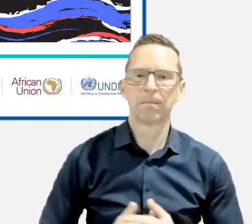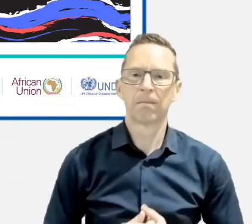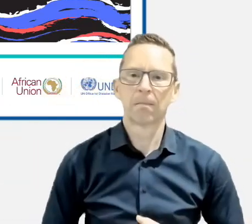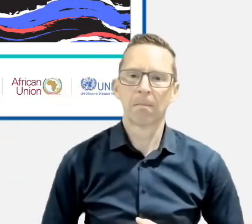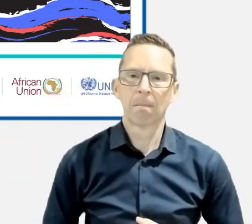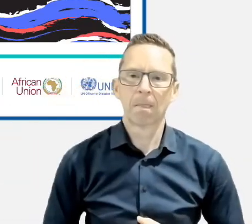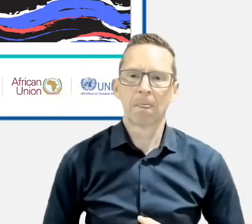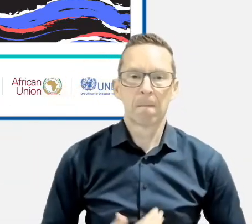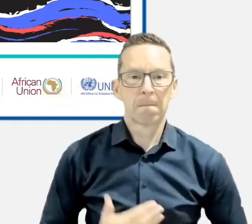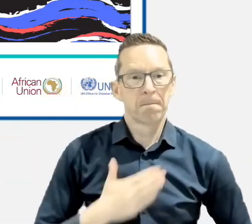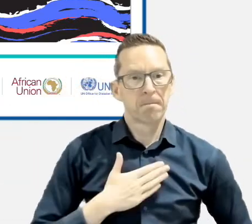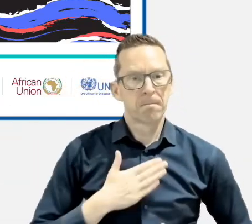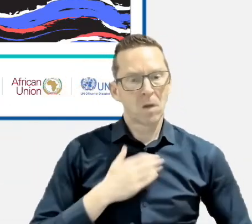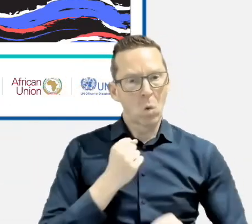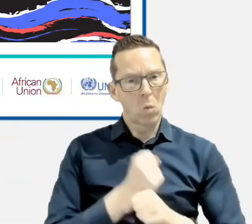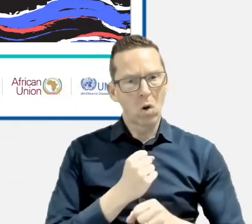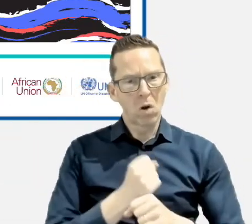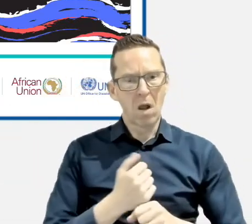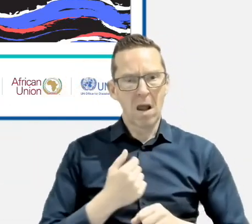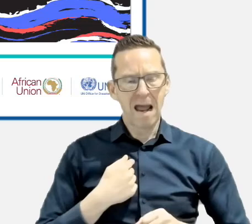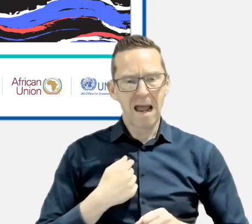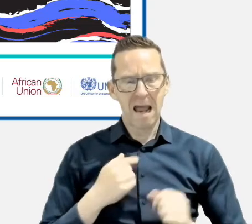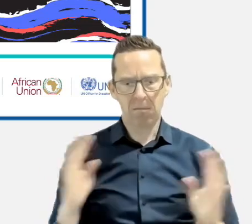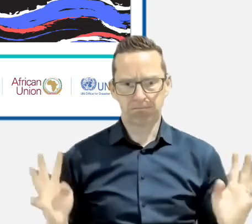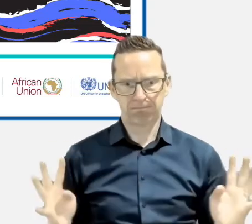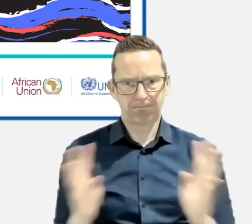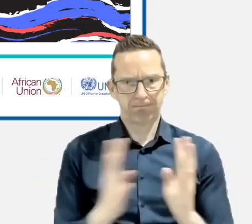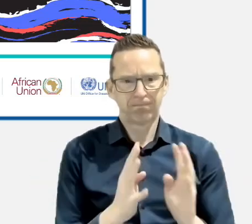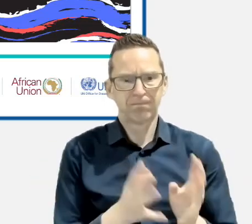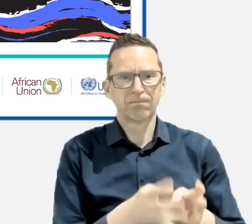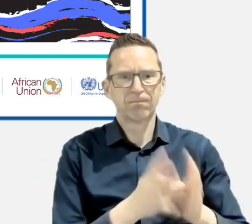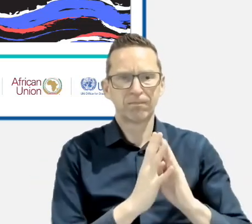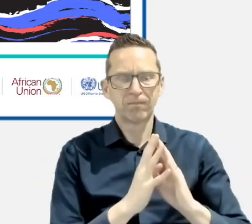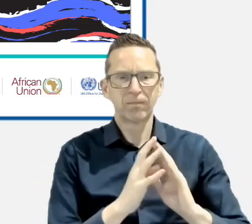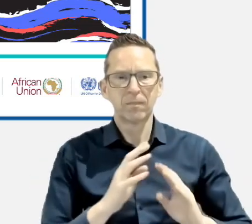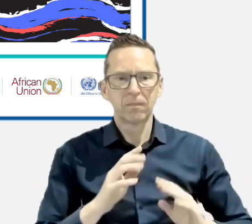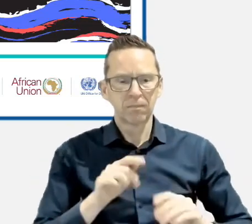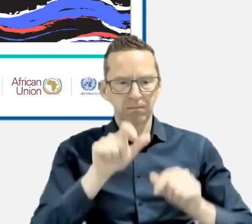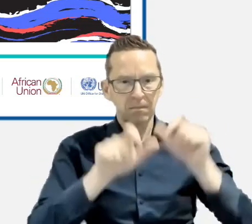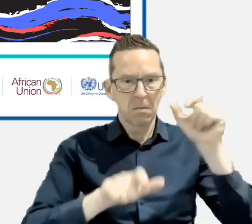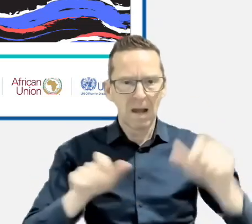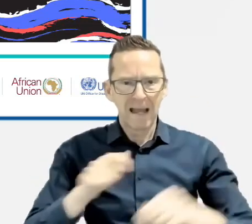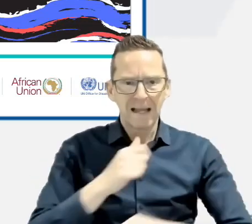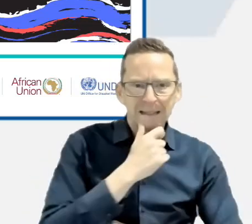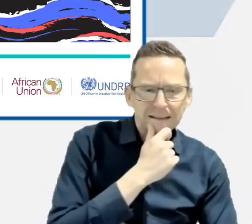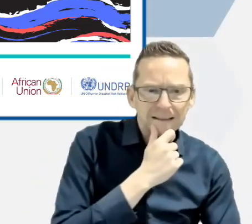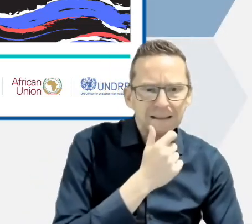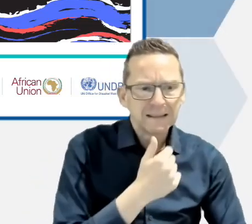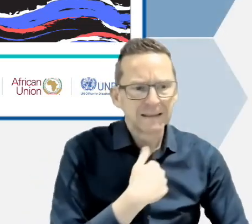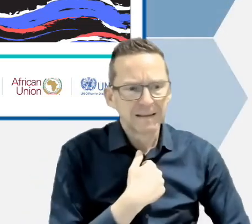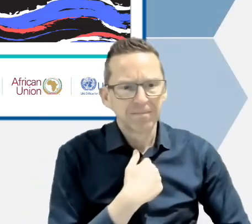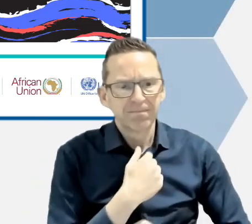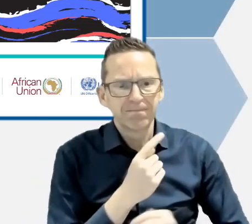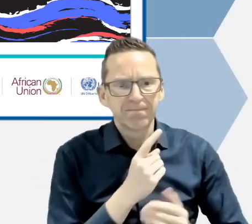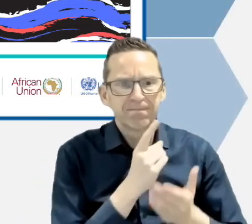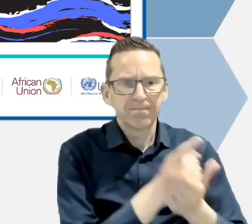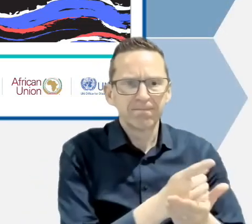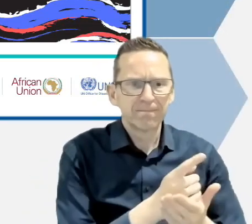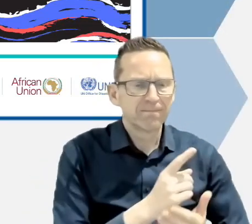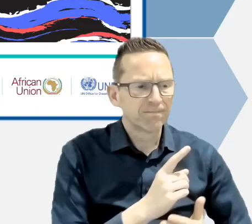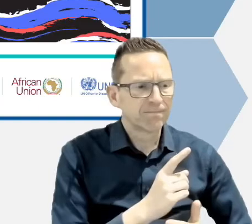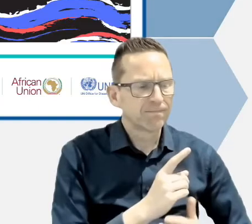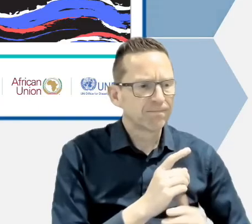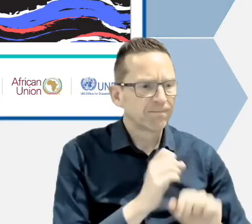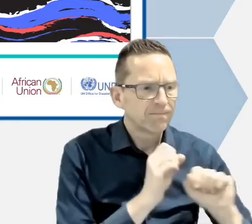forum for disaster risk reduction for the metropolitan area. It means that we have a disaster risk management center as per our